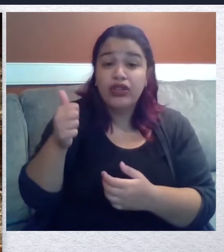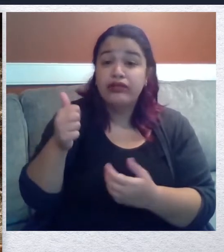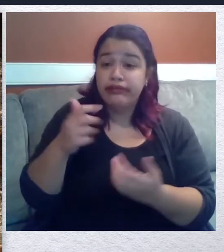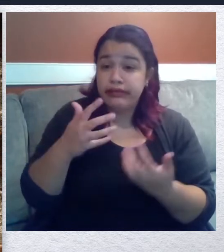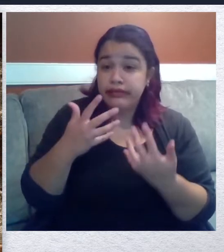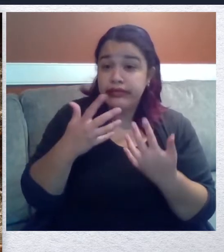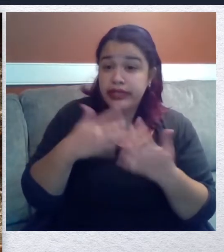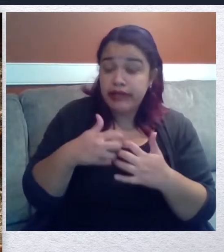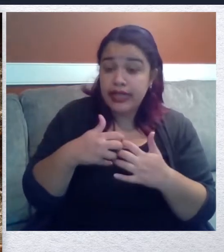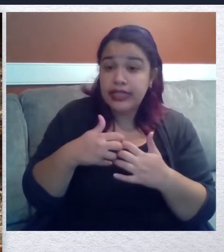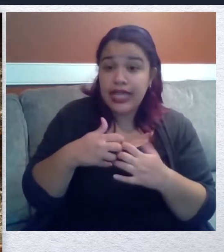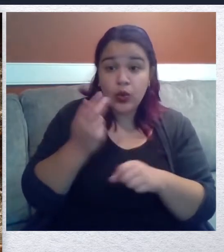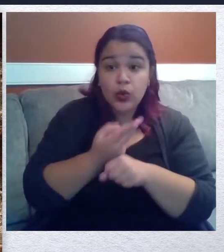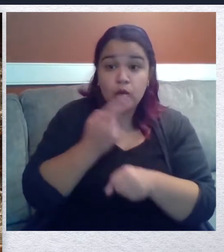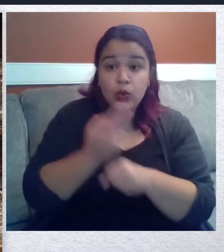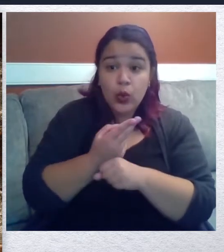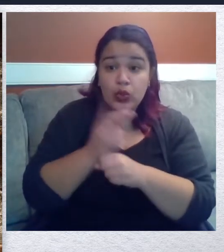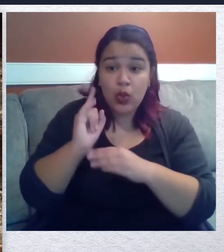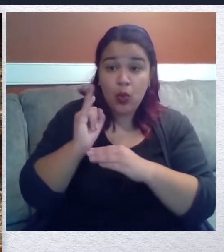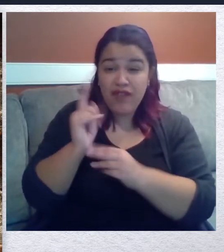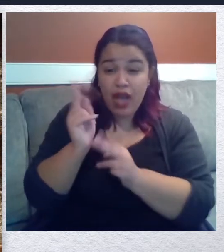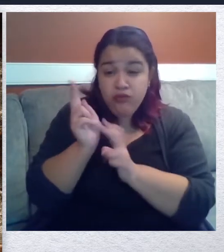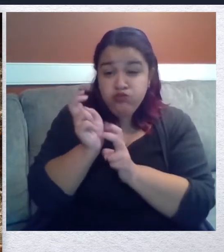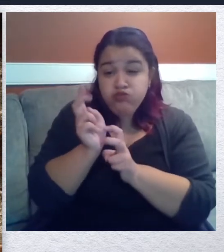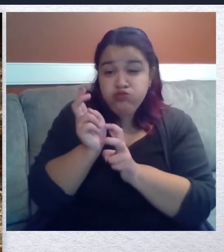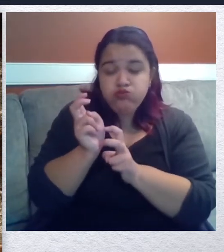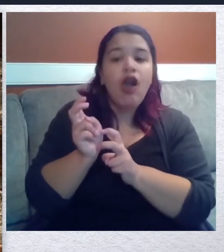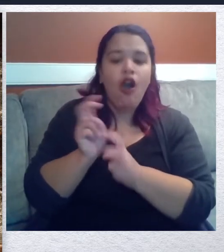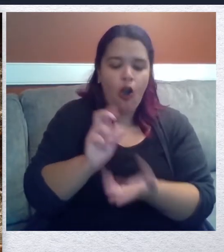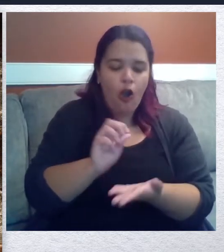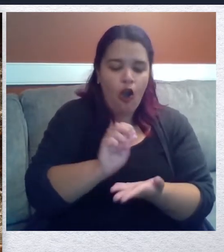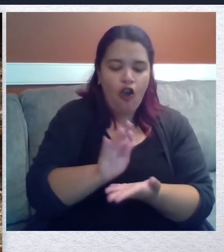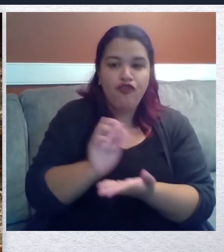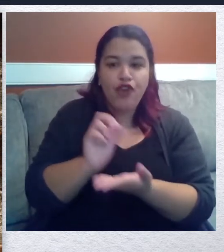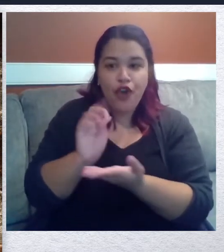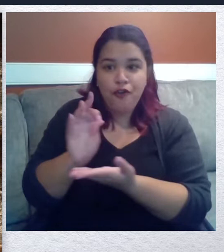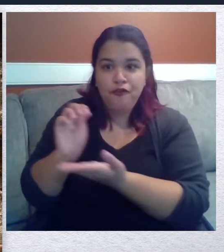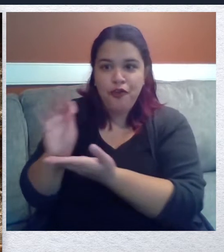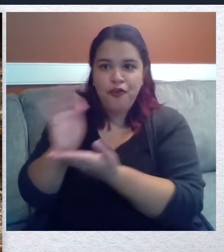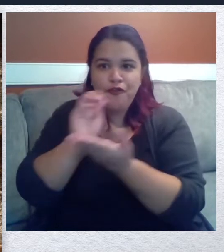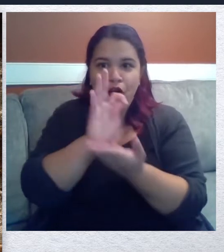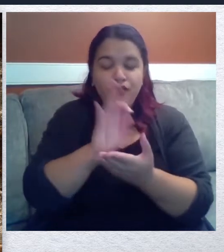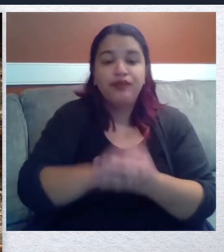interview is and asking them to refrain from using Wi-Fi during your interview.